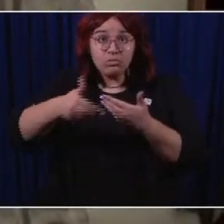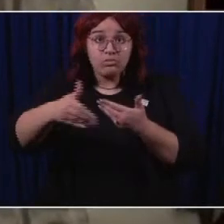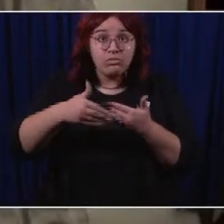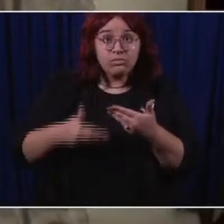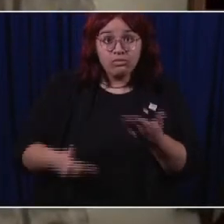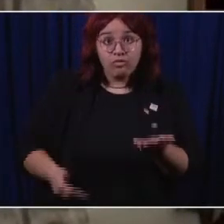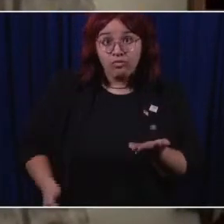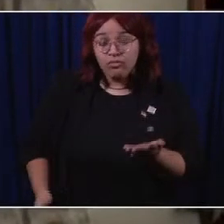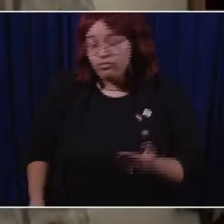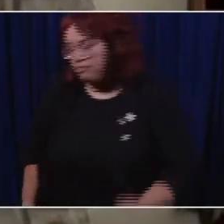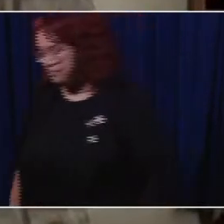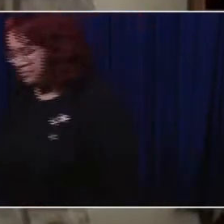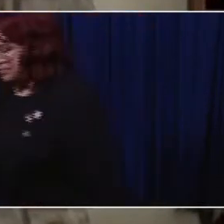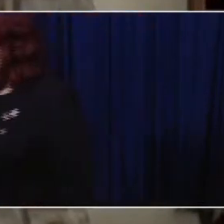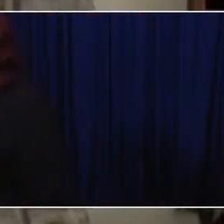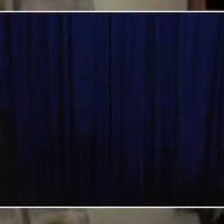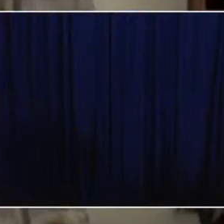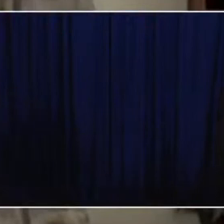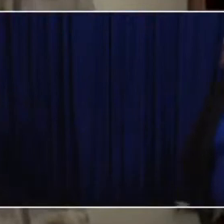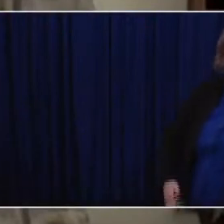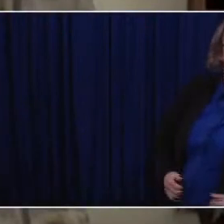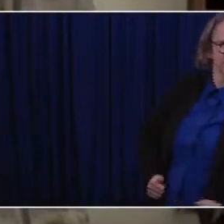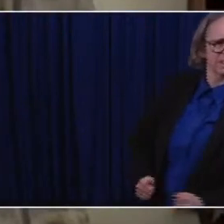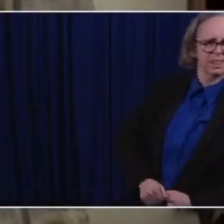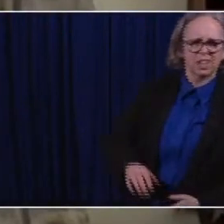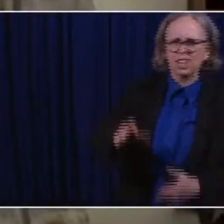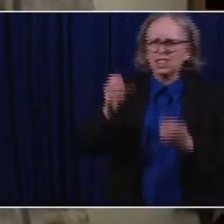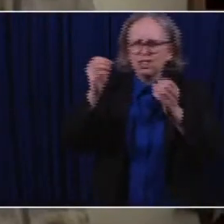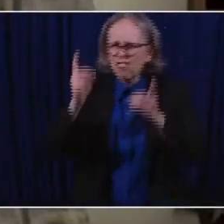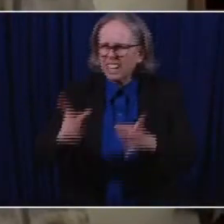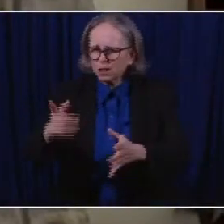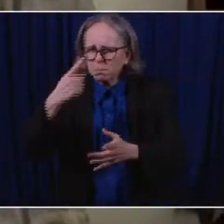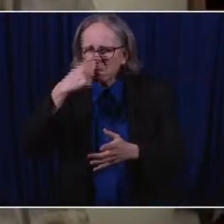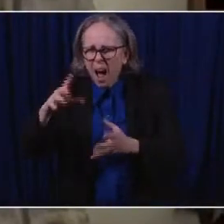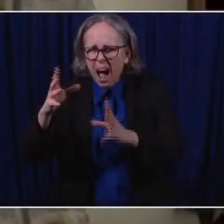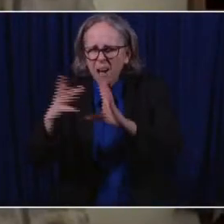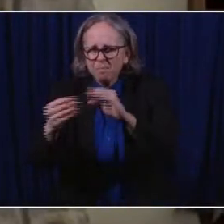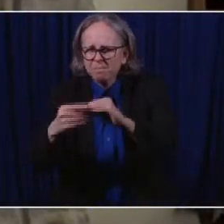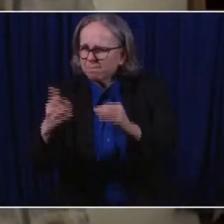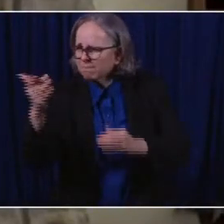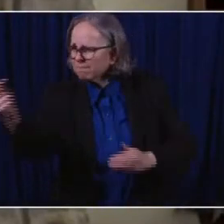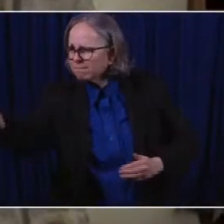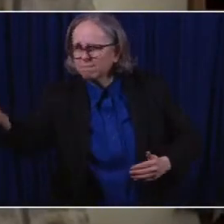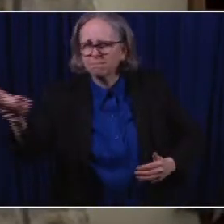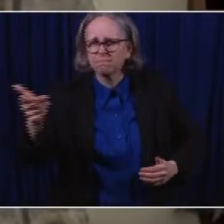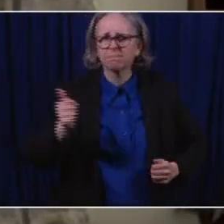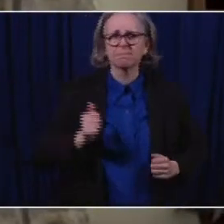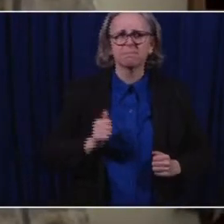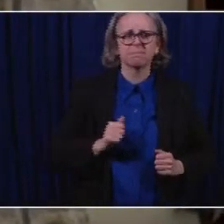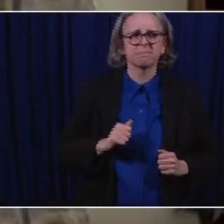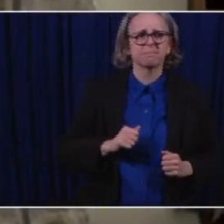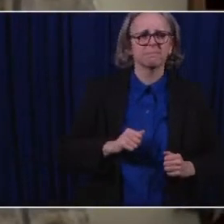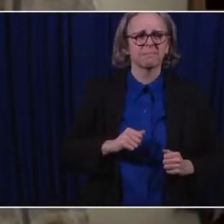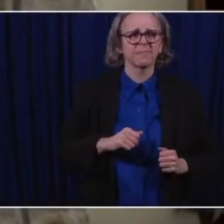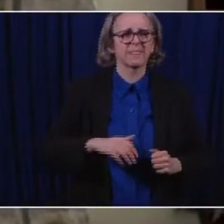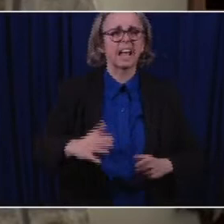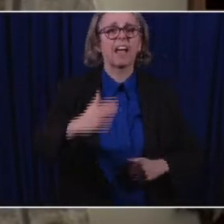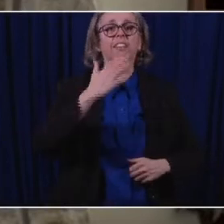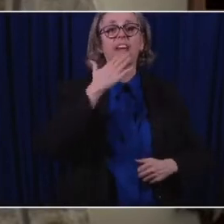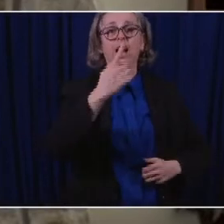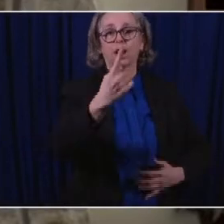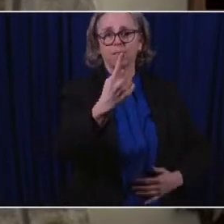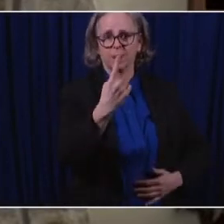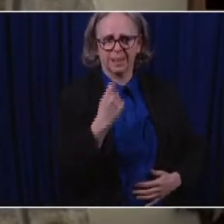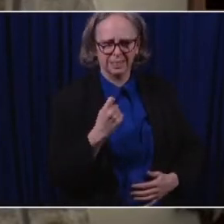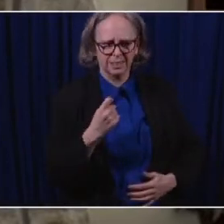for the question. We are realizing that a number of individuals are finding out that they may be victims of identity theft